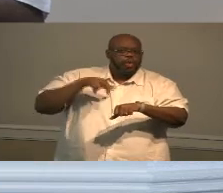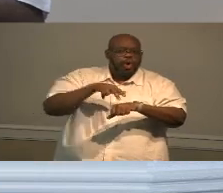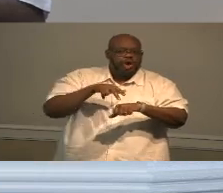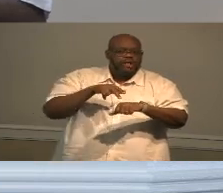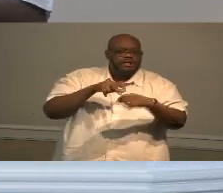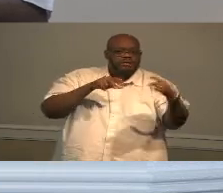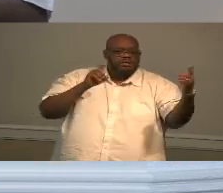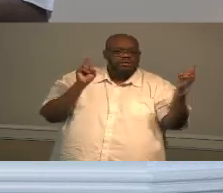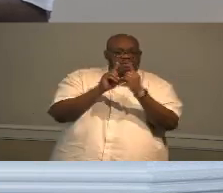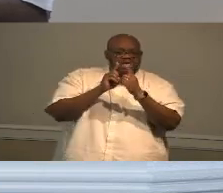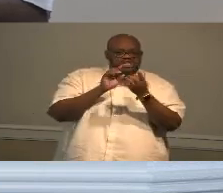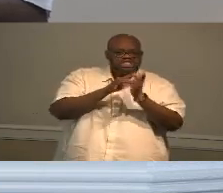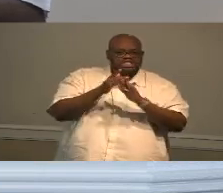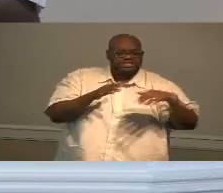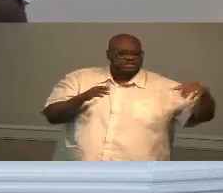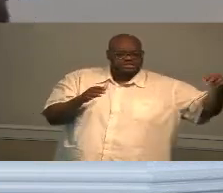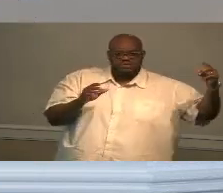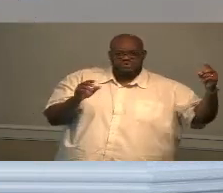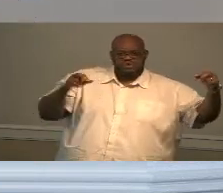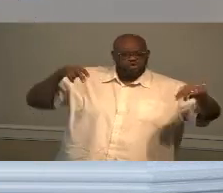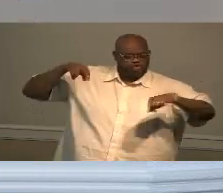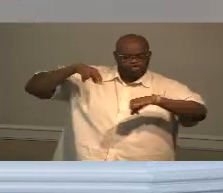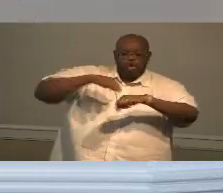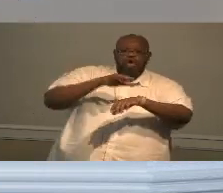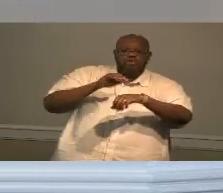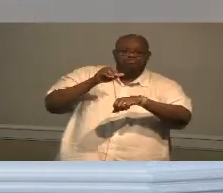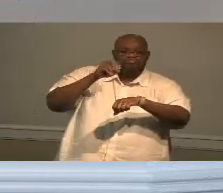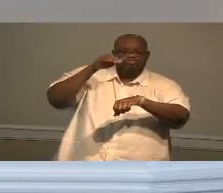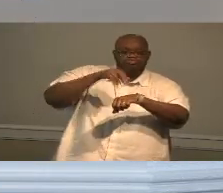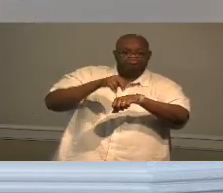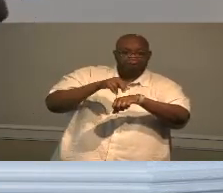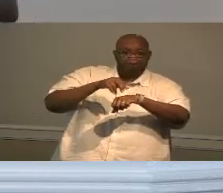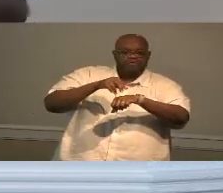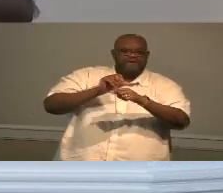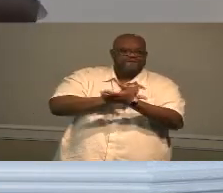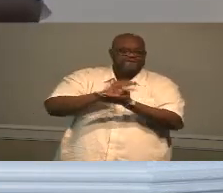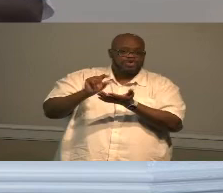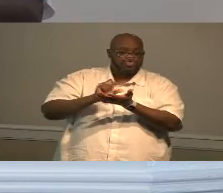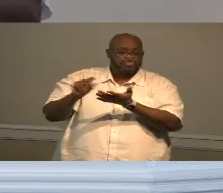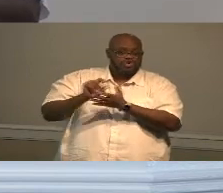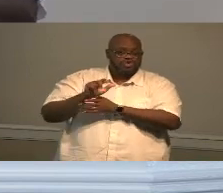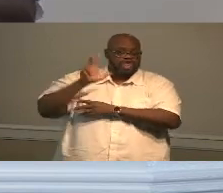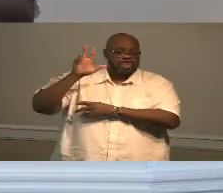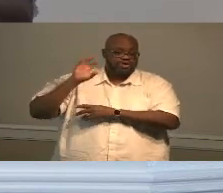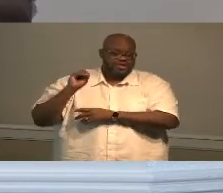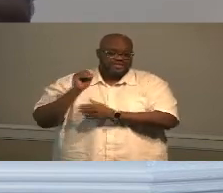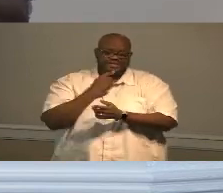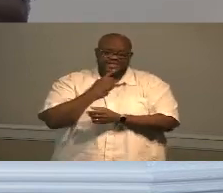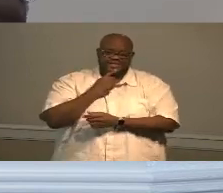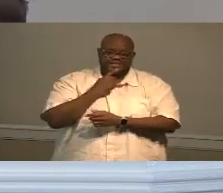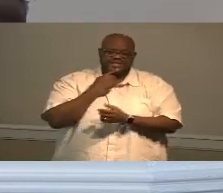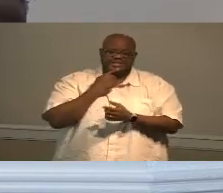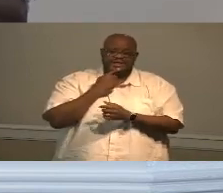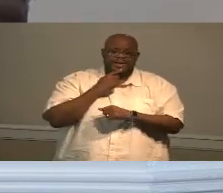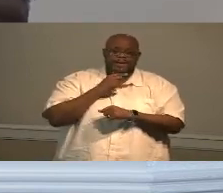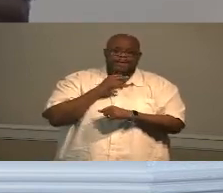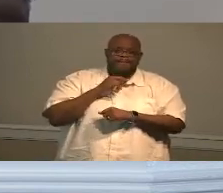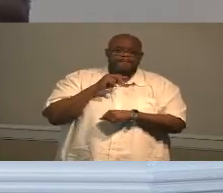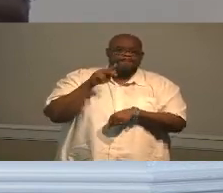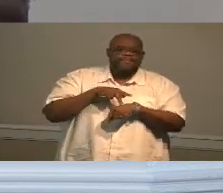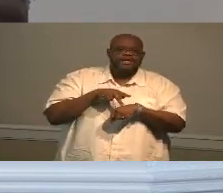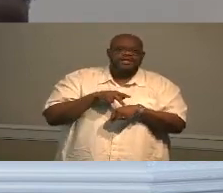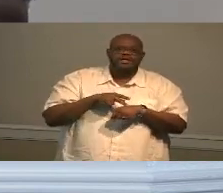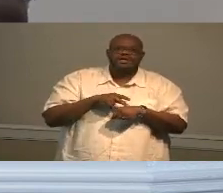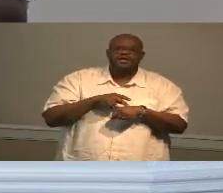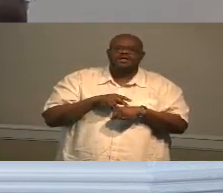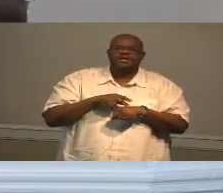Jesus. When all of a sudden, verse 30 comes, and Peter